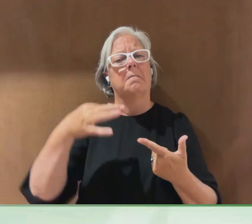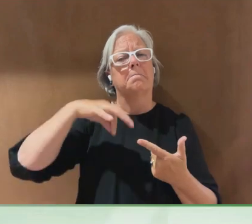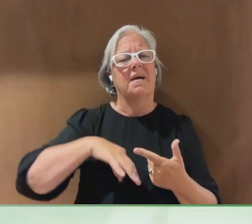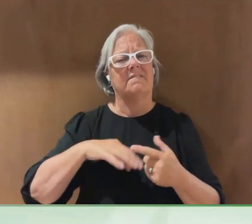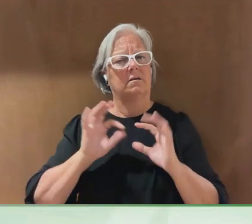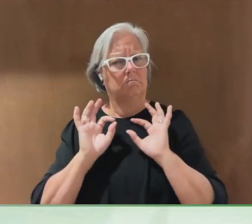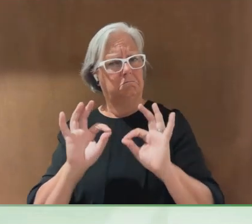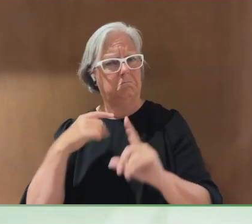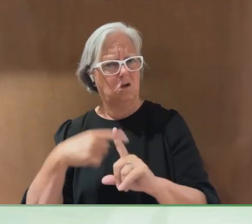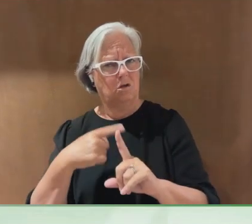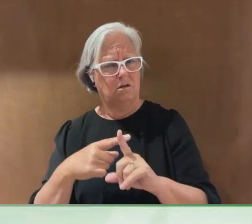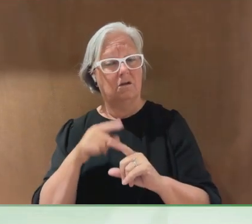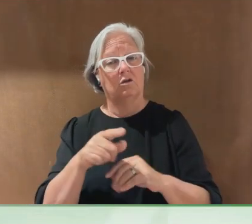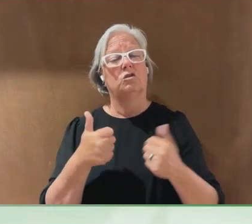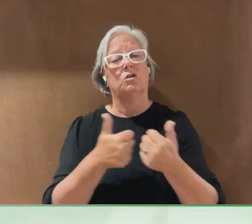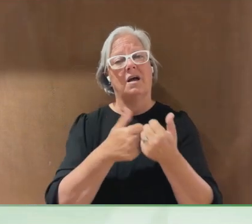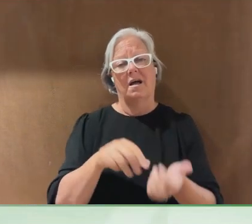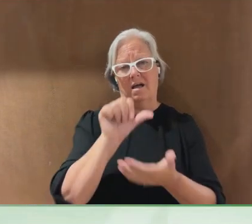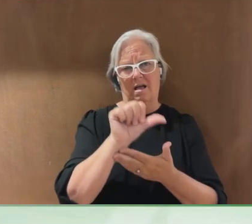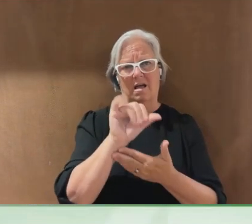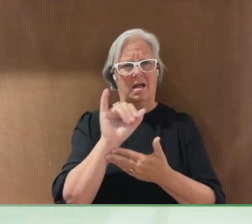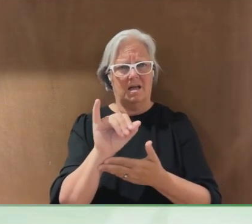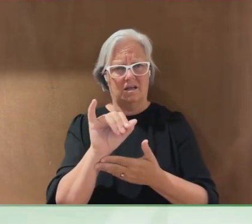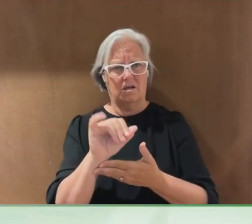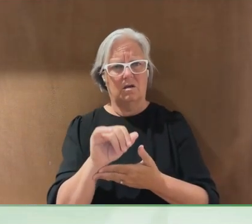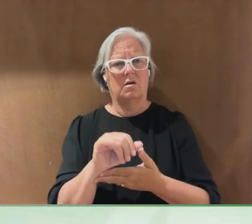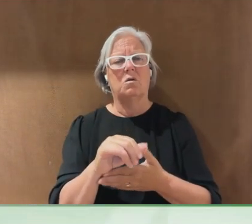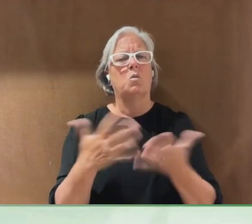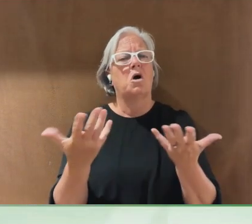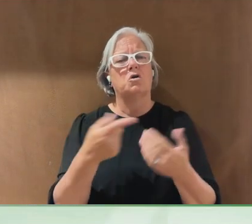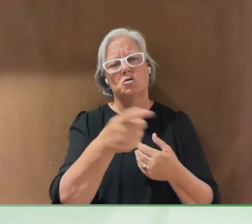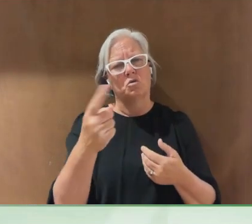AI, where do you stand on the issue?